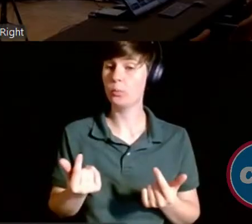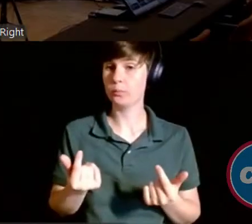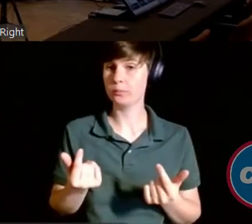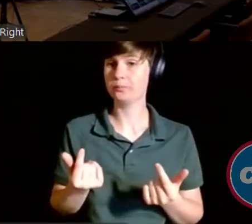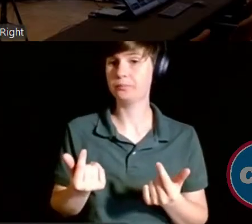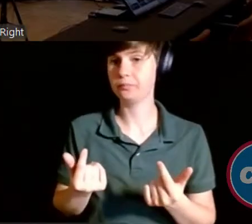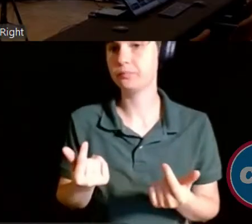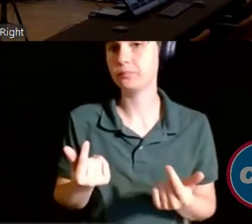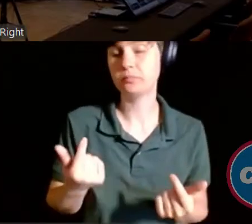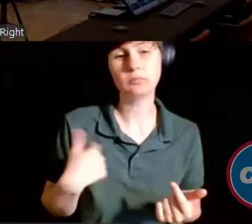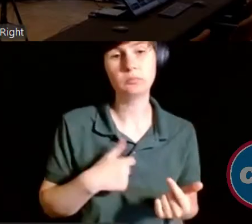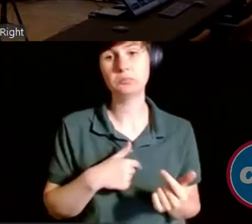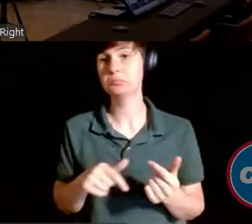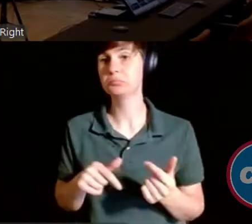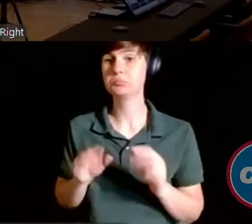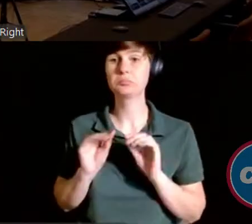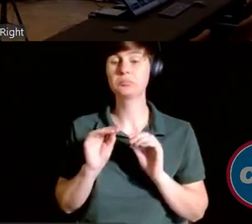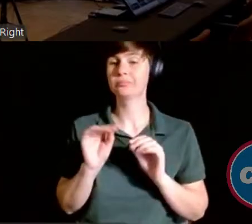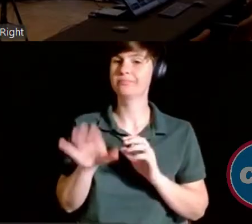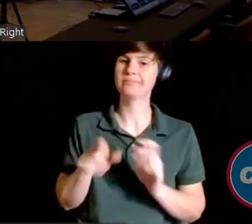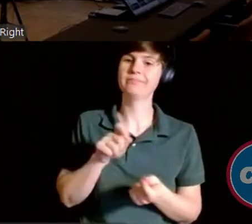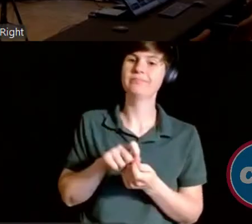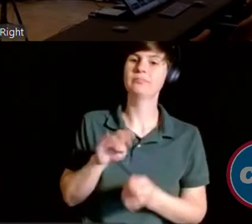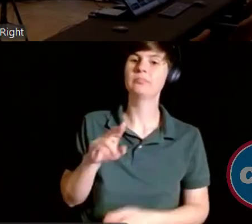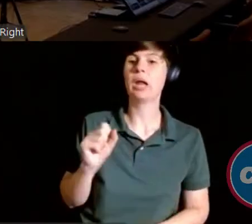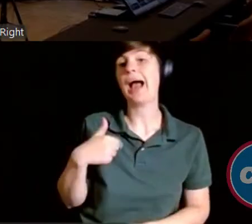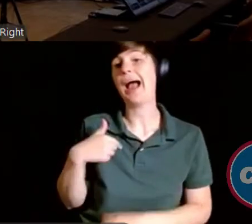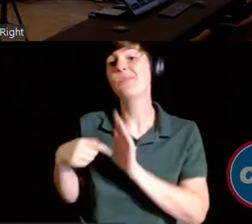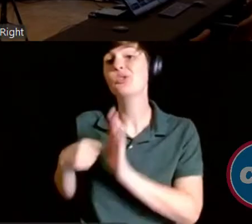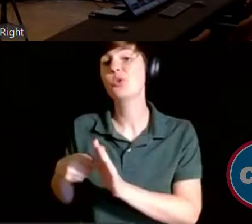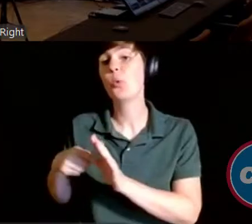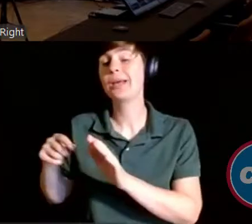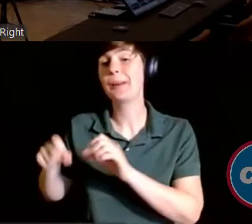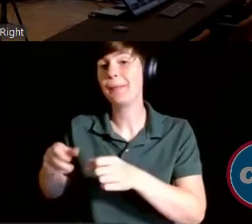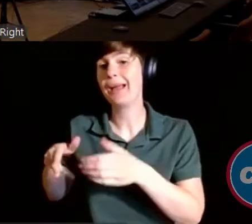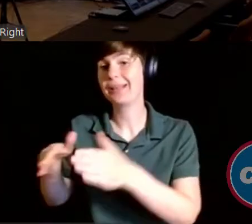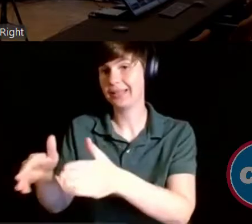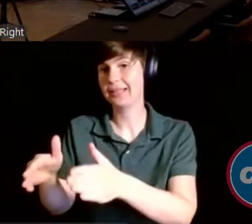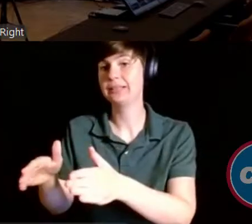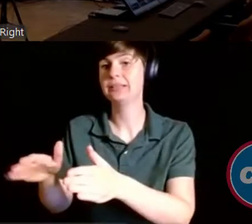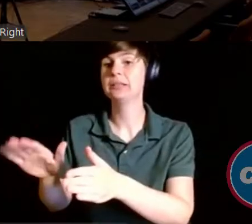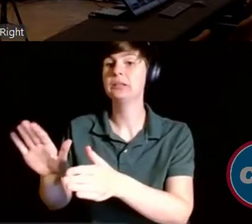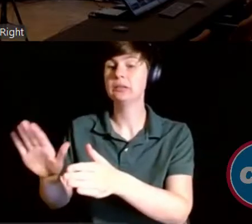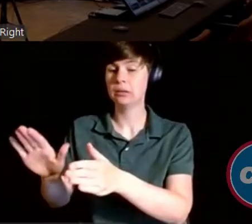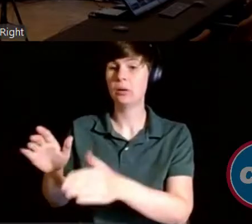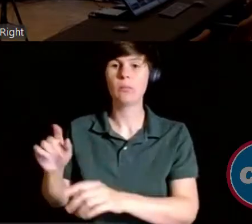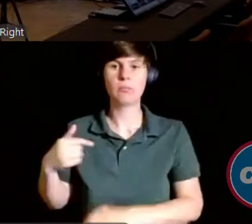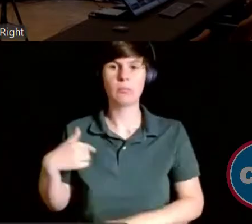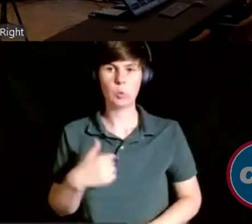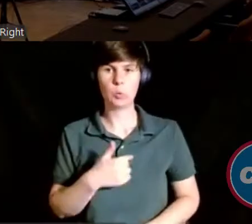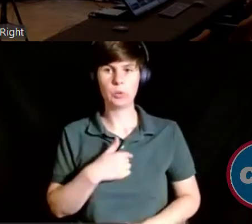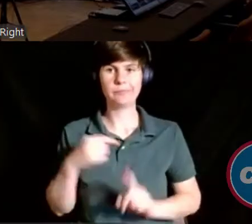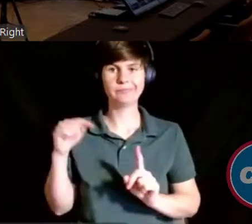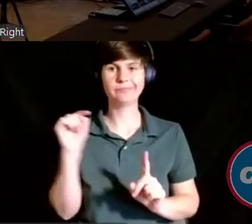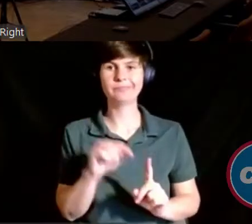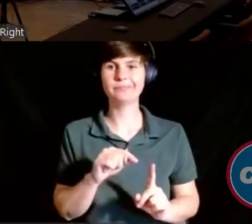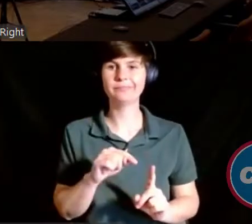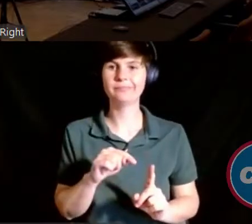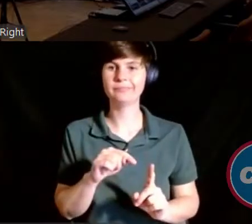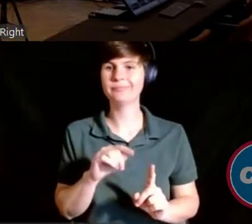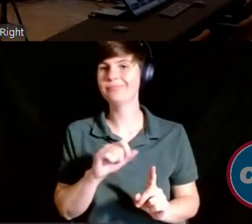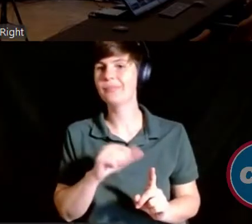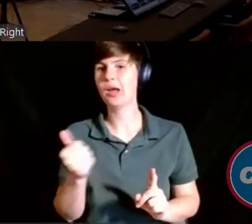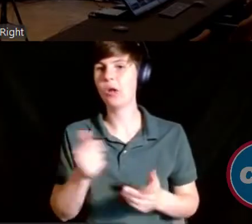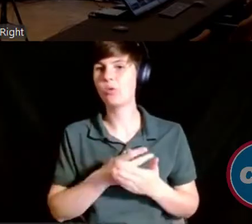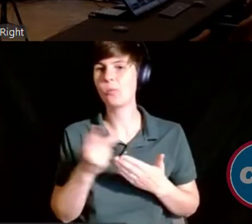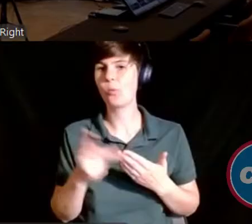we do implement like bus specific. I'm showing bike lanes because that's like the most critical thing at this time, but we do. We're working on other projects